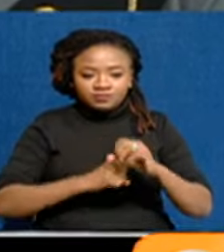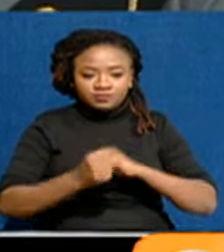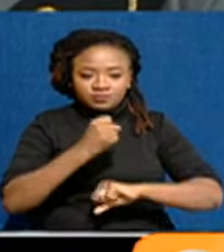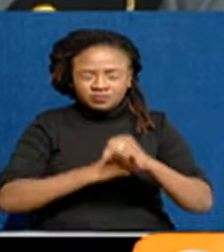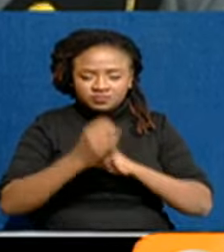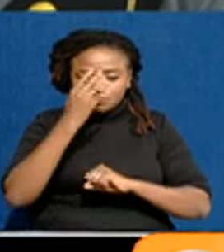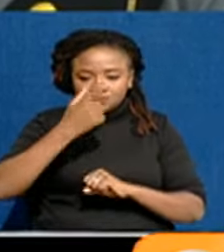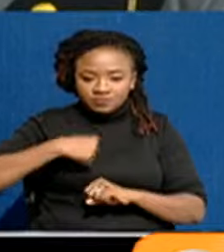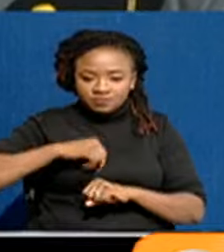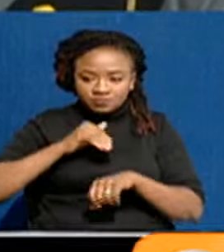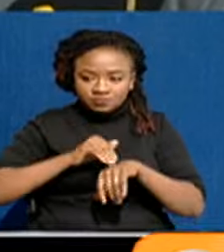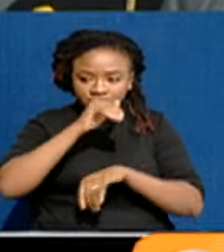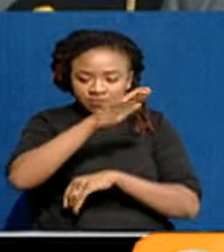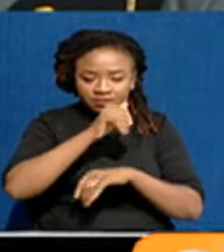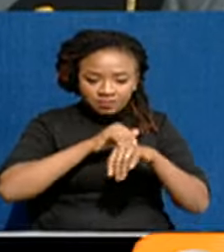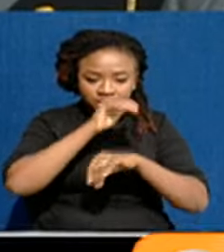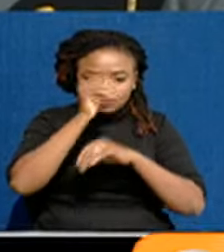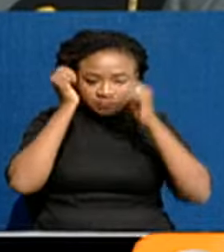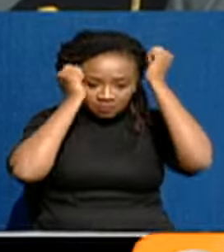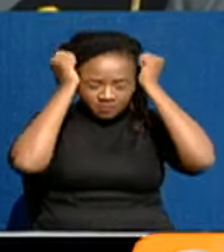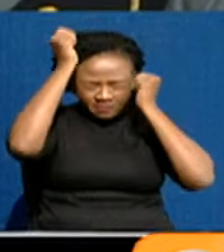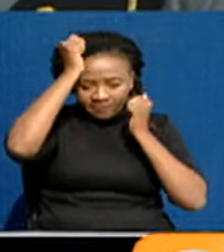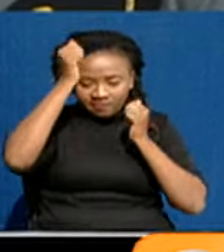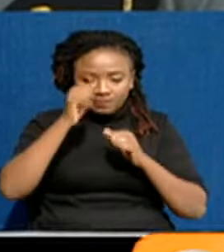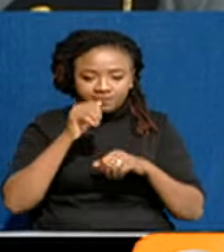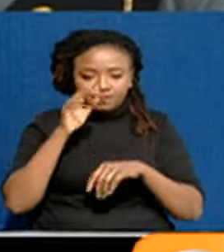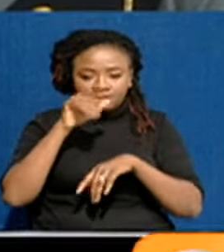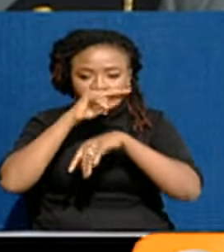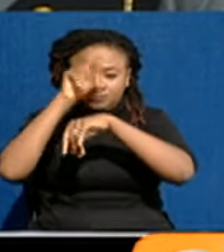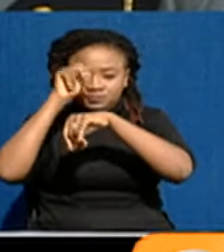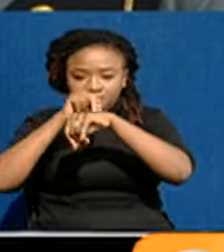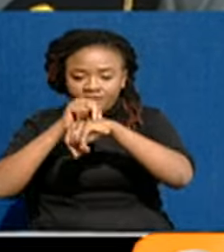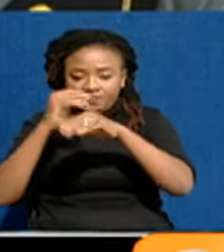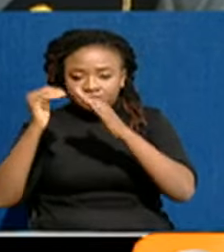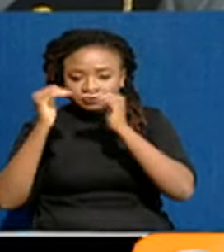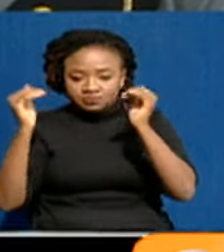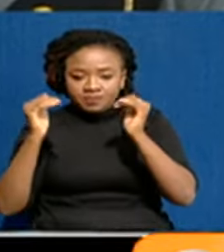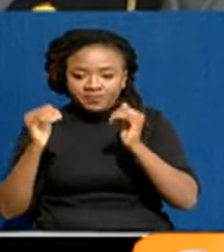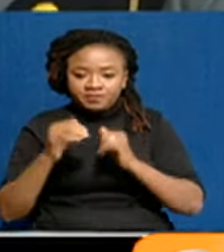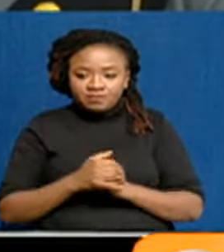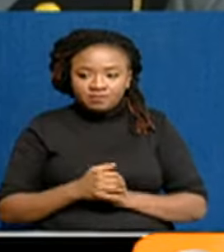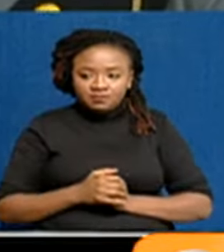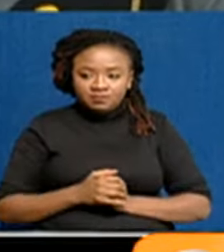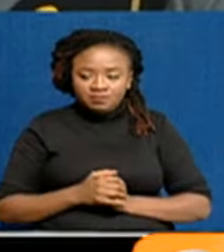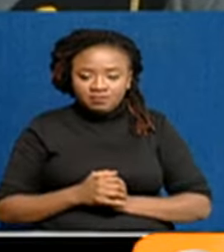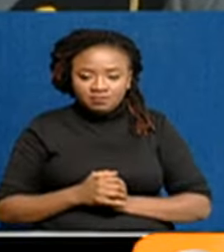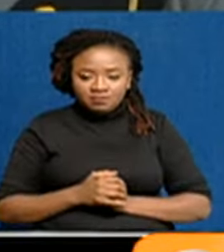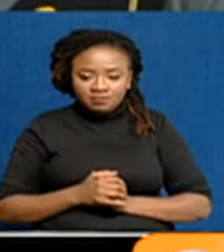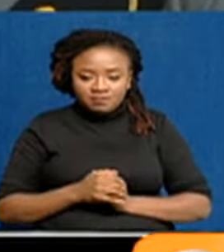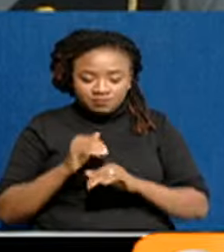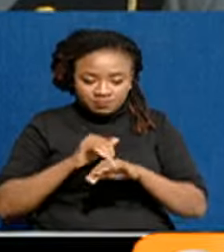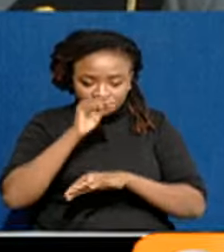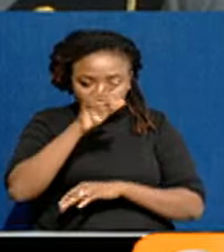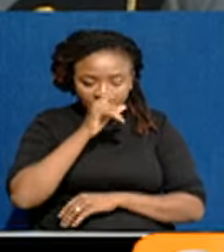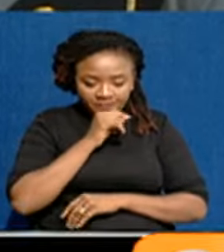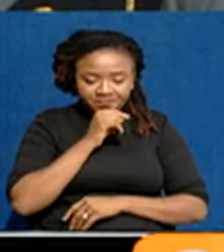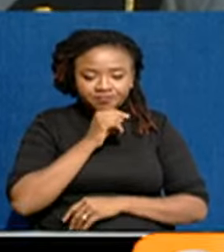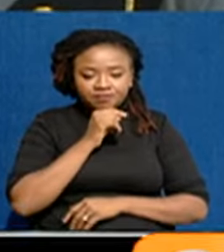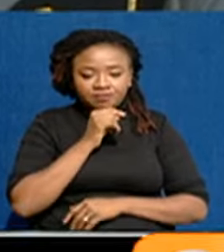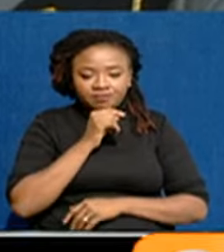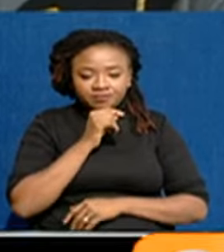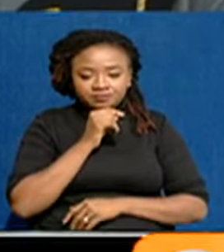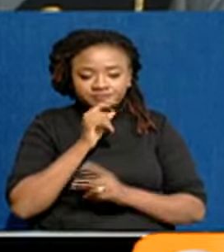the military. The head of the command center at the national level is Major Koimo, my son. We have,